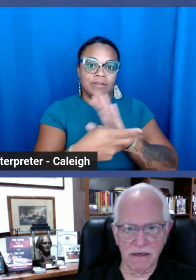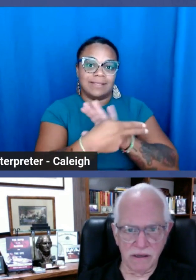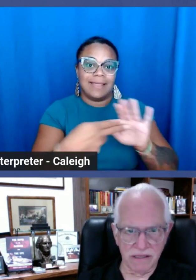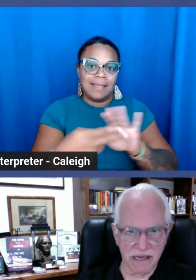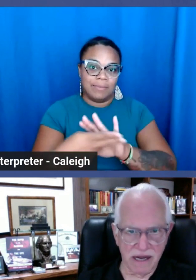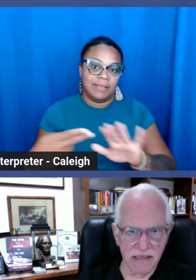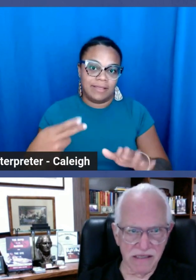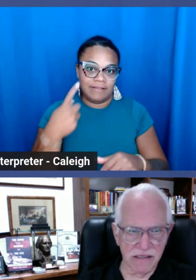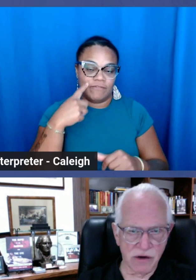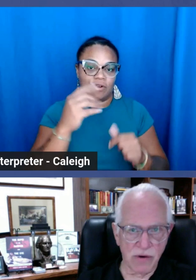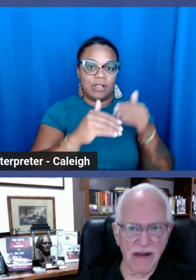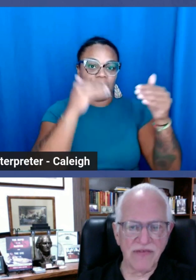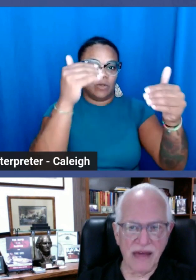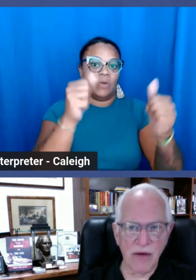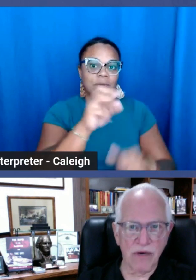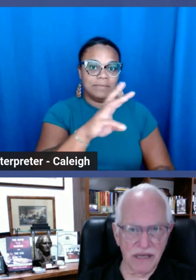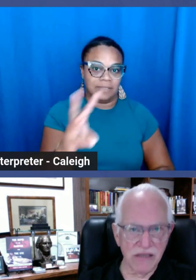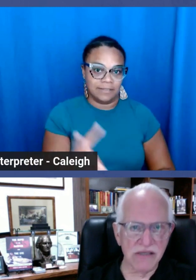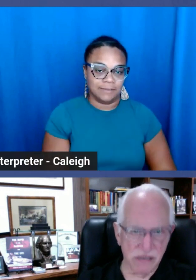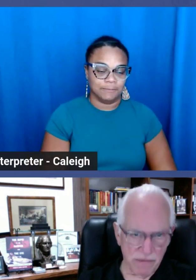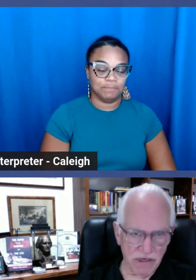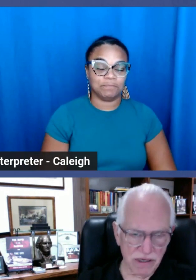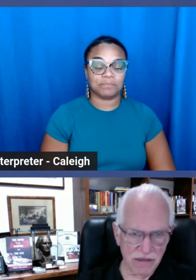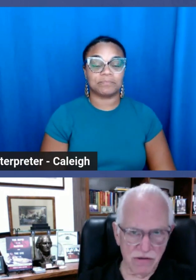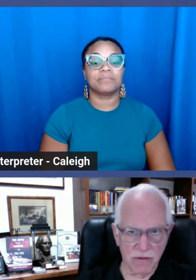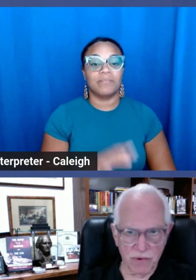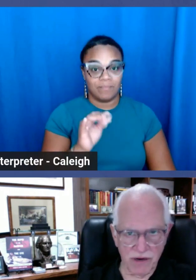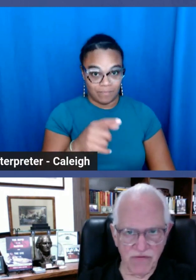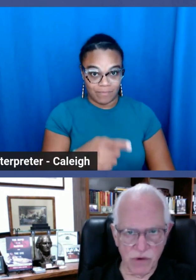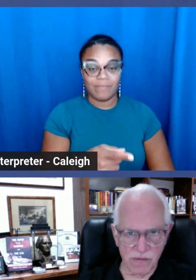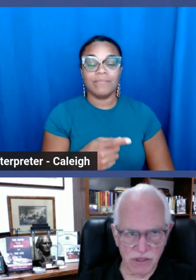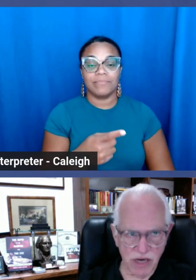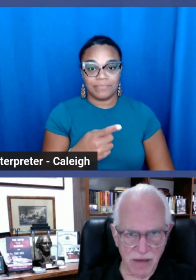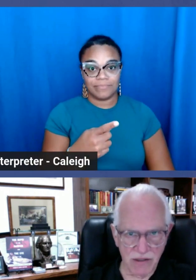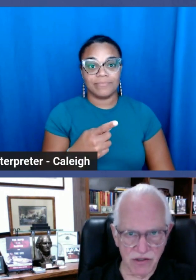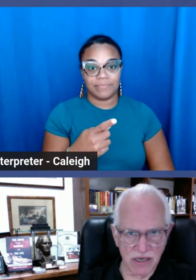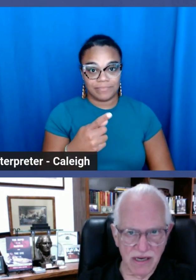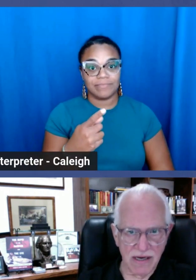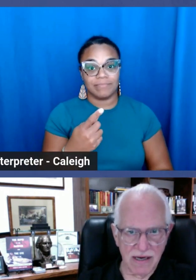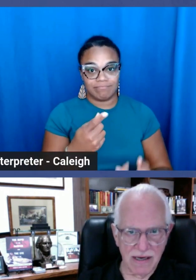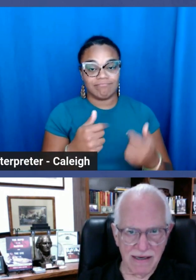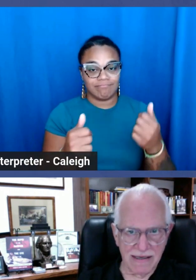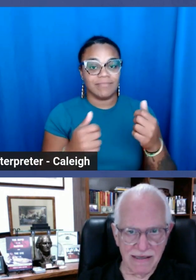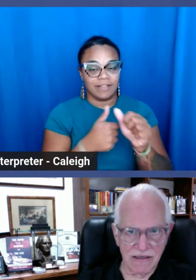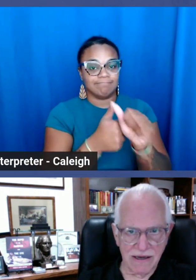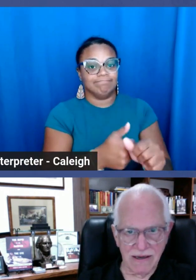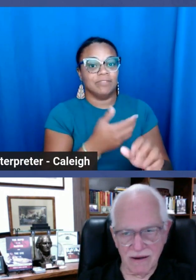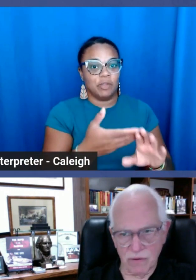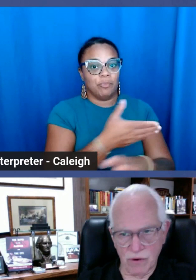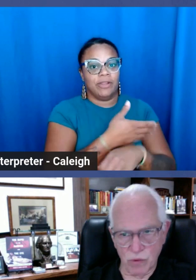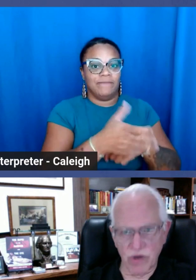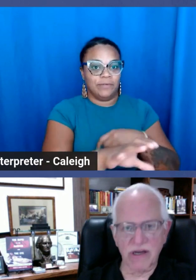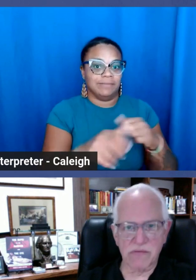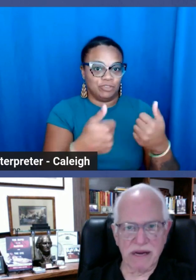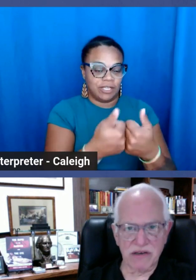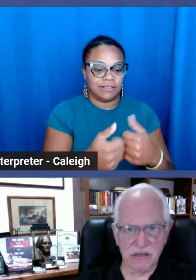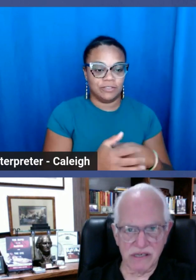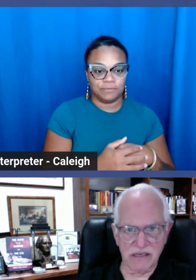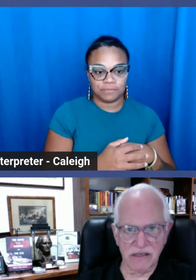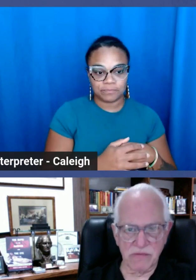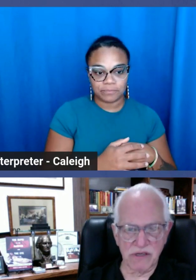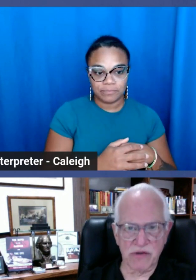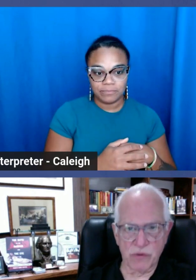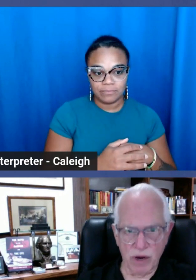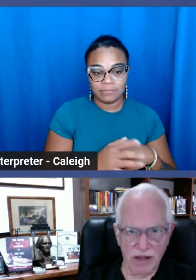on adult sites. So that one is subject to a pre-enforcement challenge. I wouldn't expect to